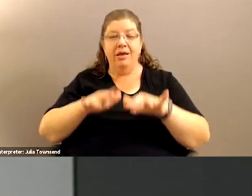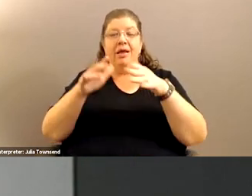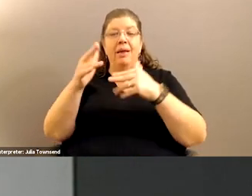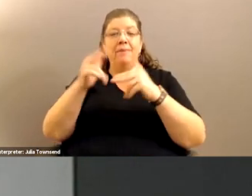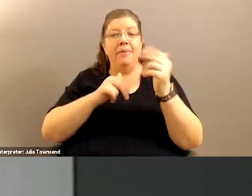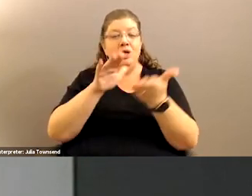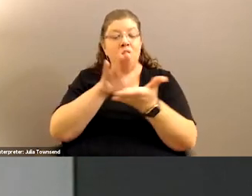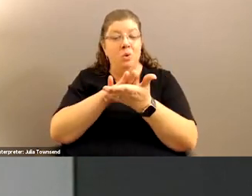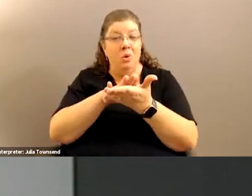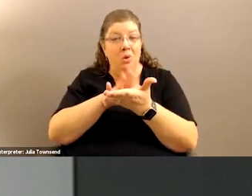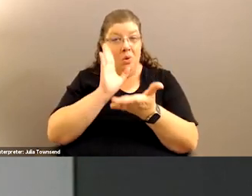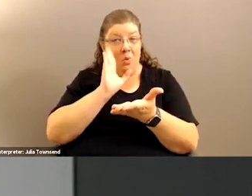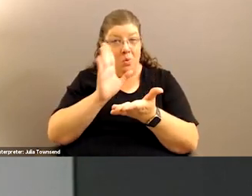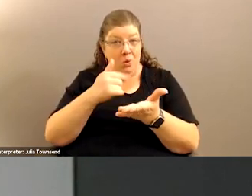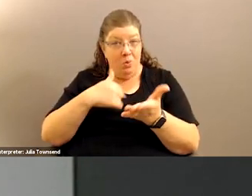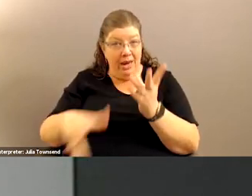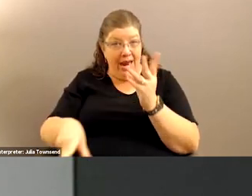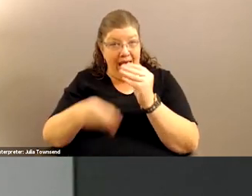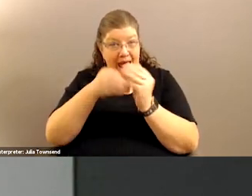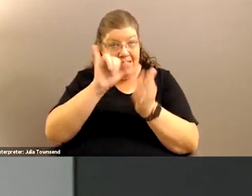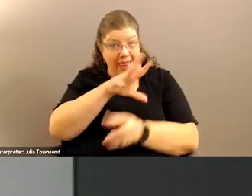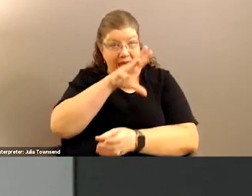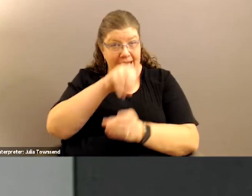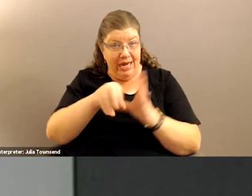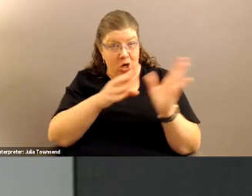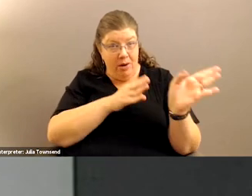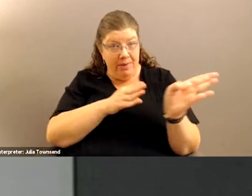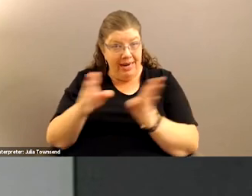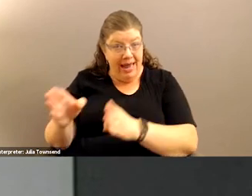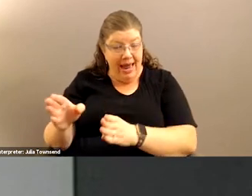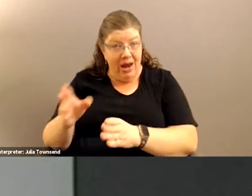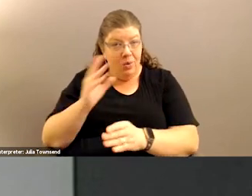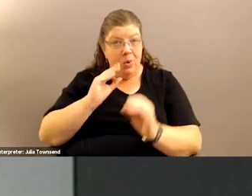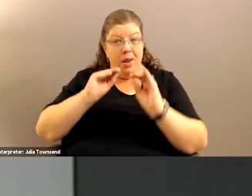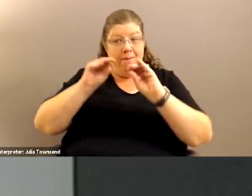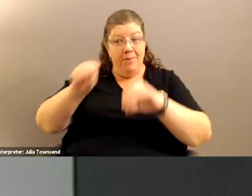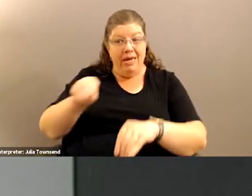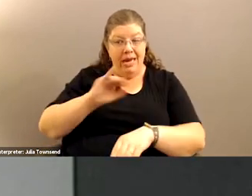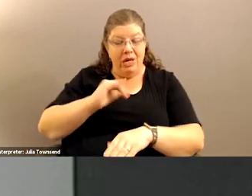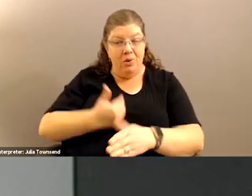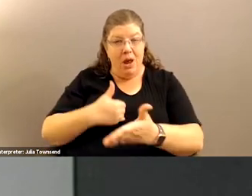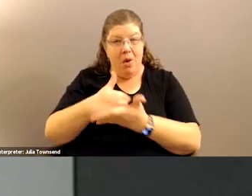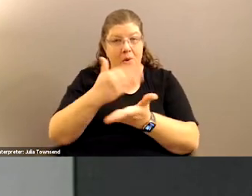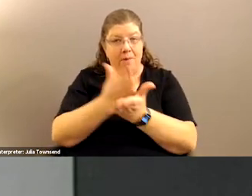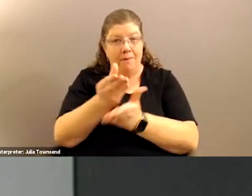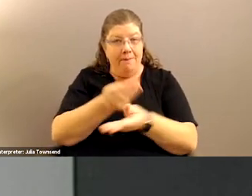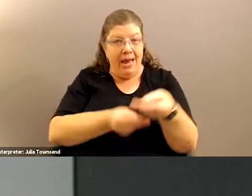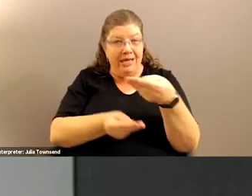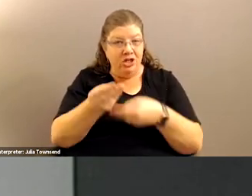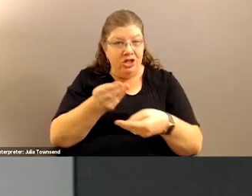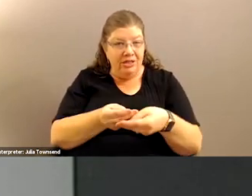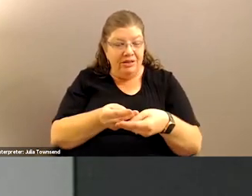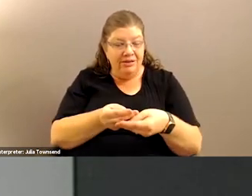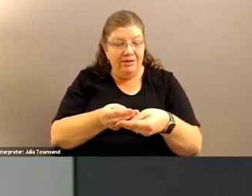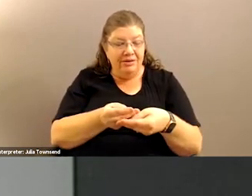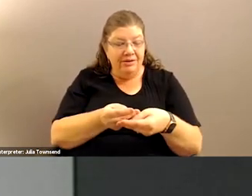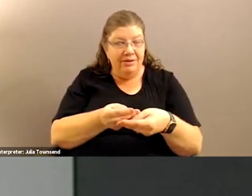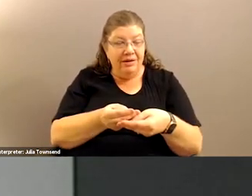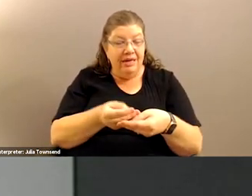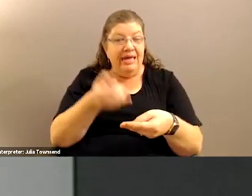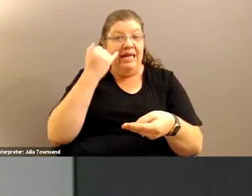we would add into our plan is this something that we would put into our budget and if if the answer is